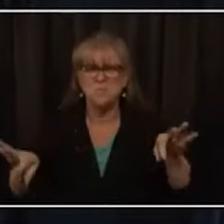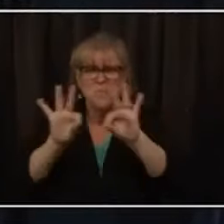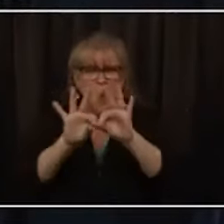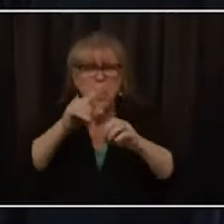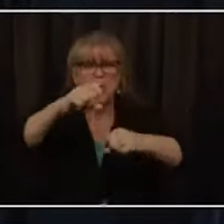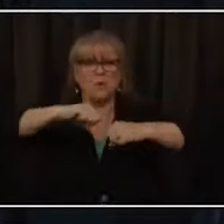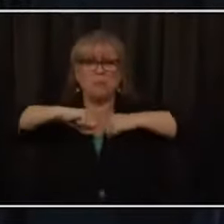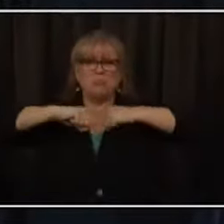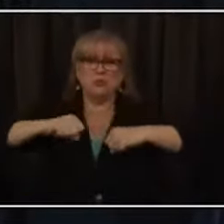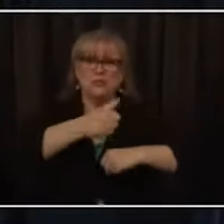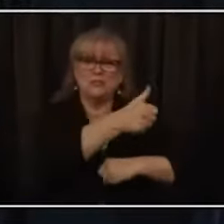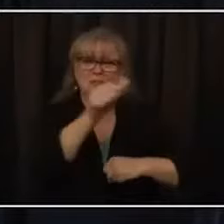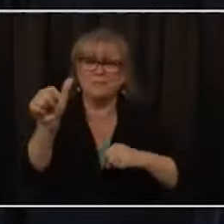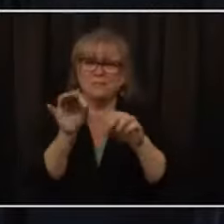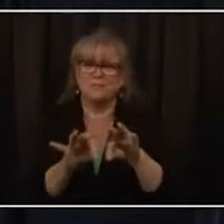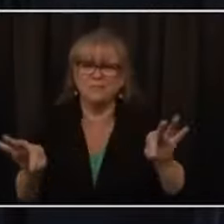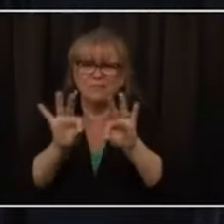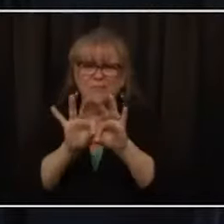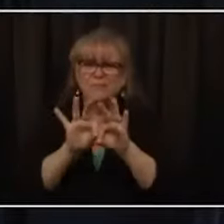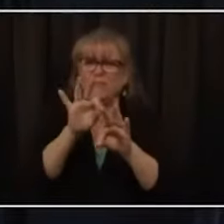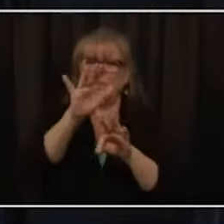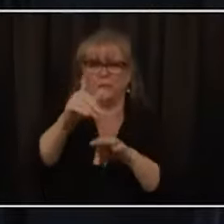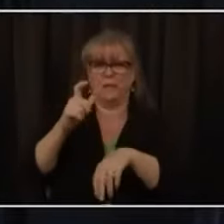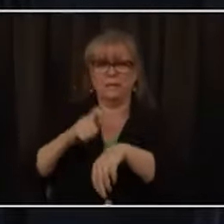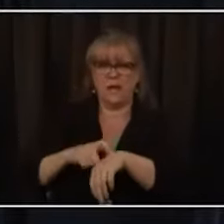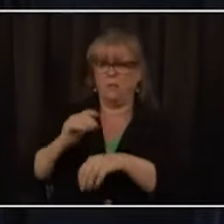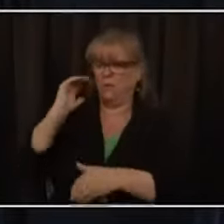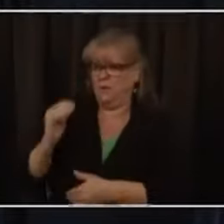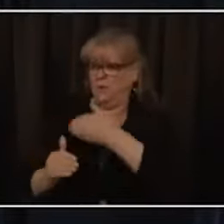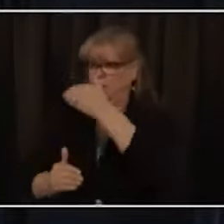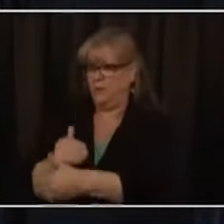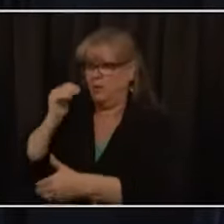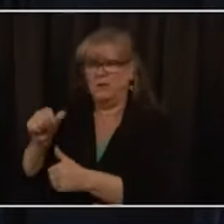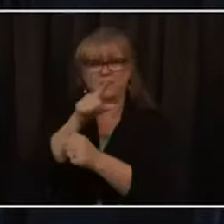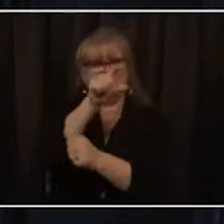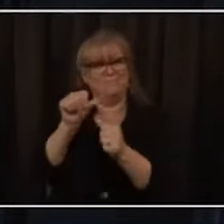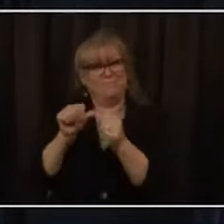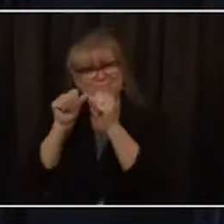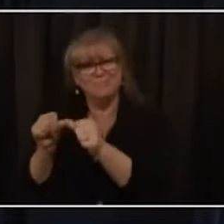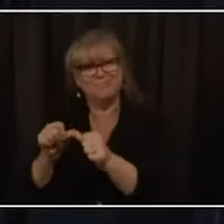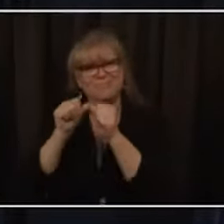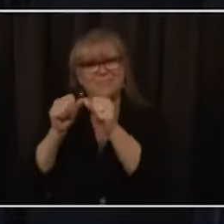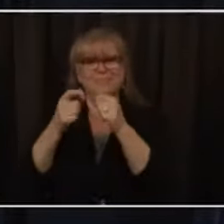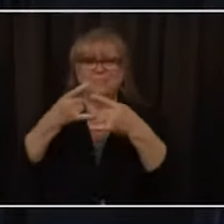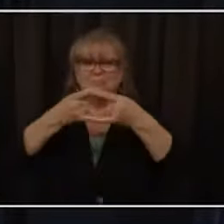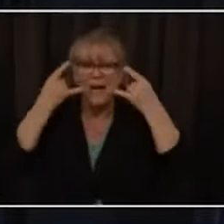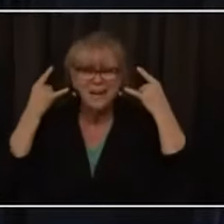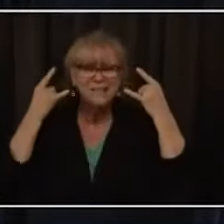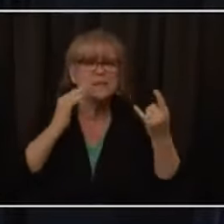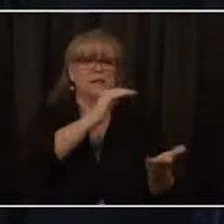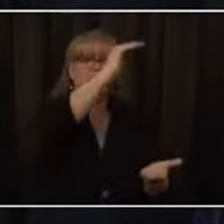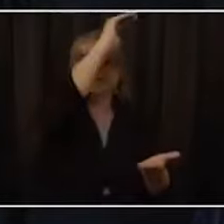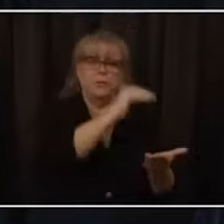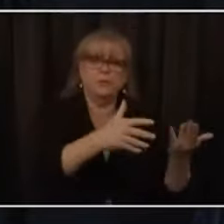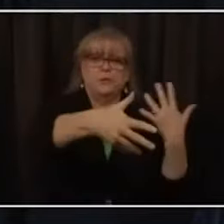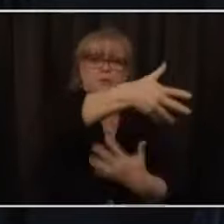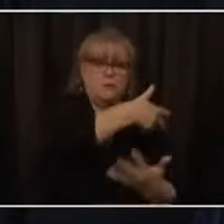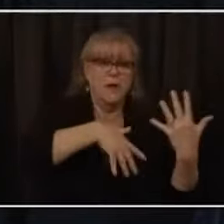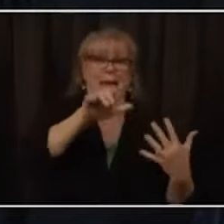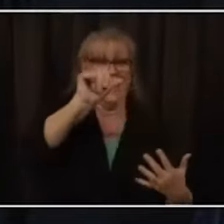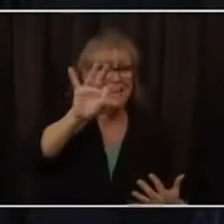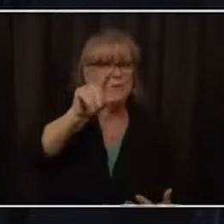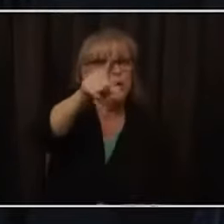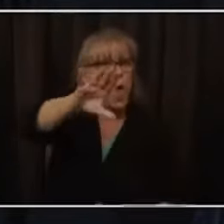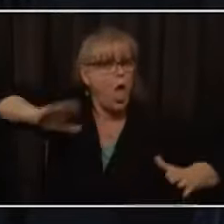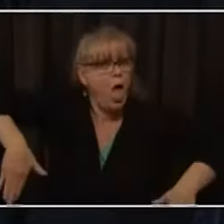need to be careful and continue to wear masks and avoid socializing, especially if you haven't been vaccinated yet. If you've been fully vaccinated,